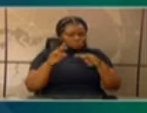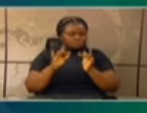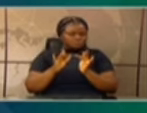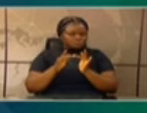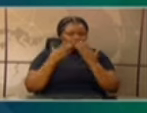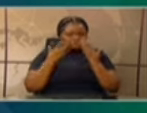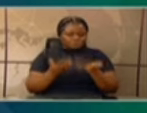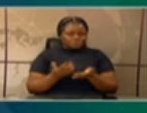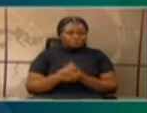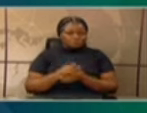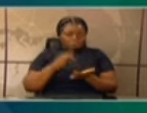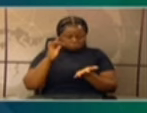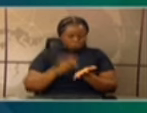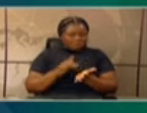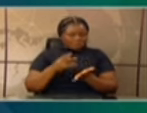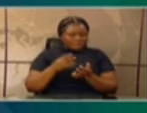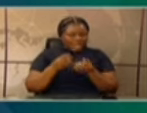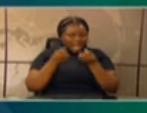What are